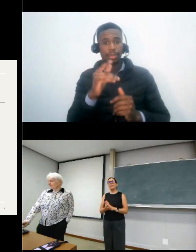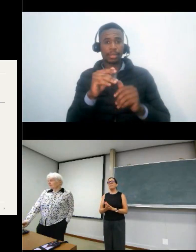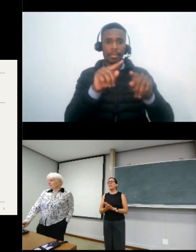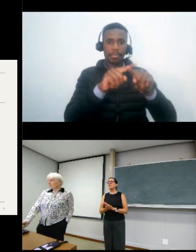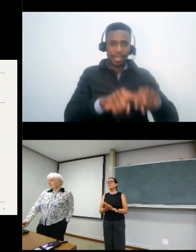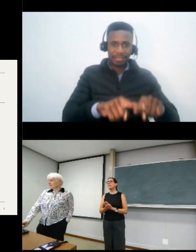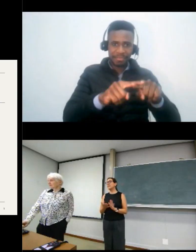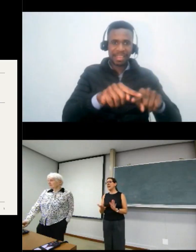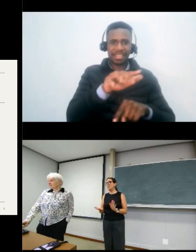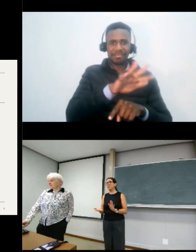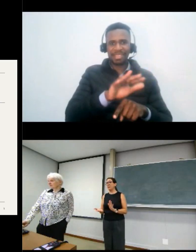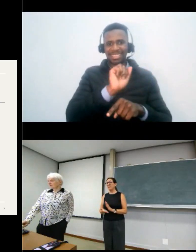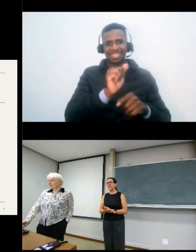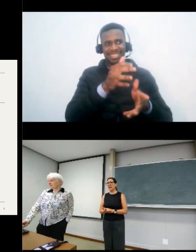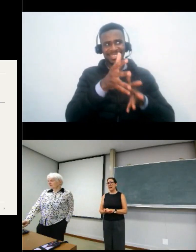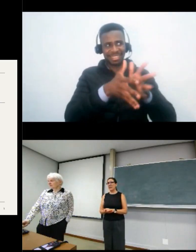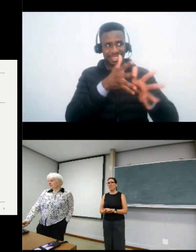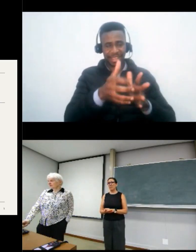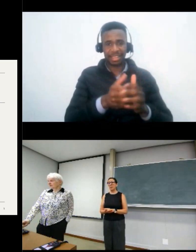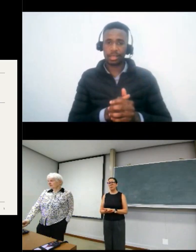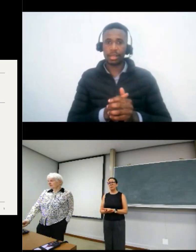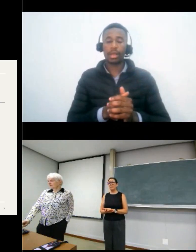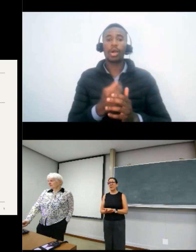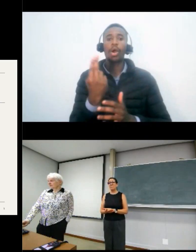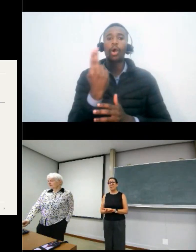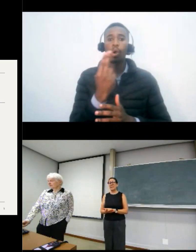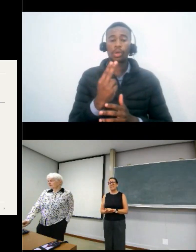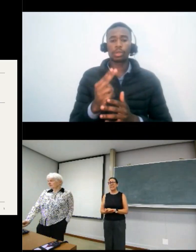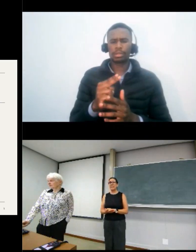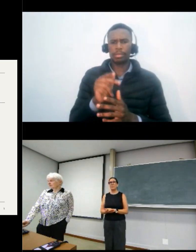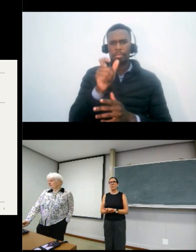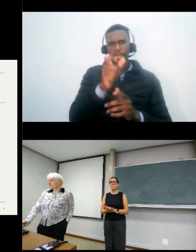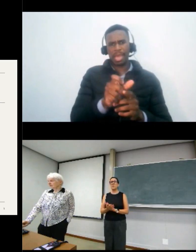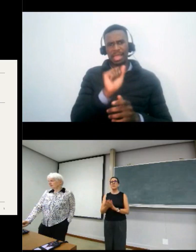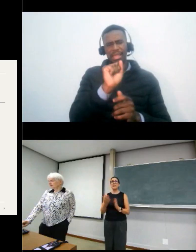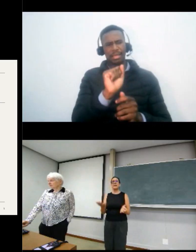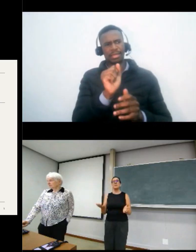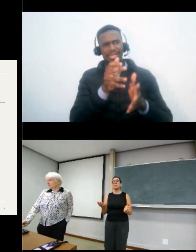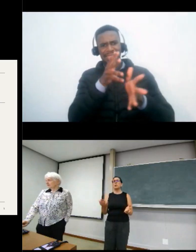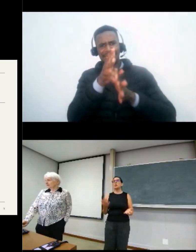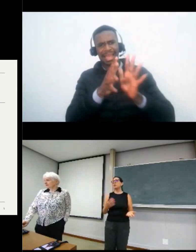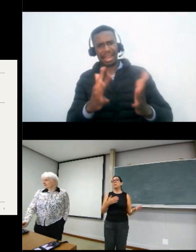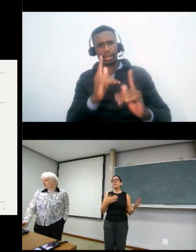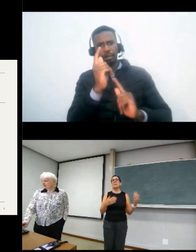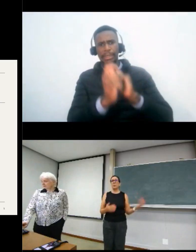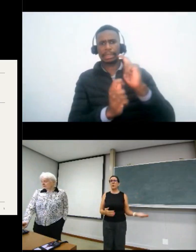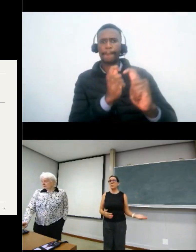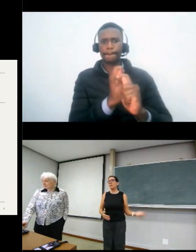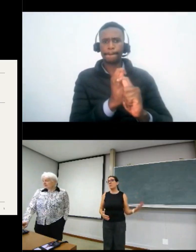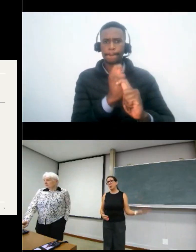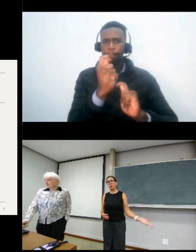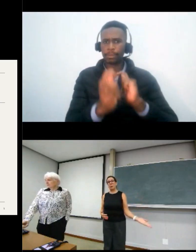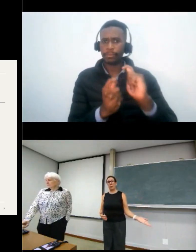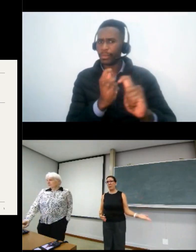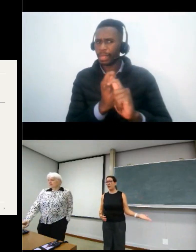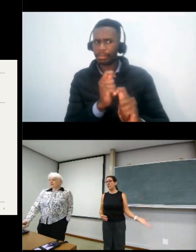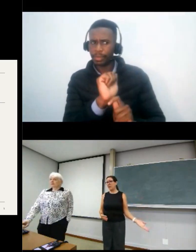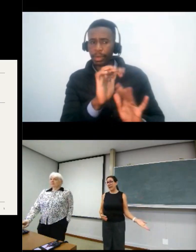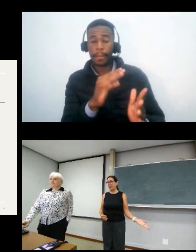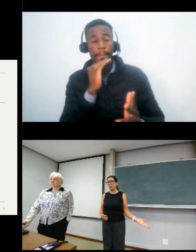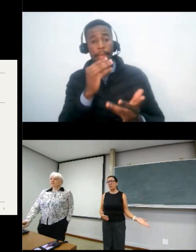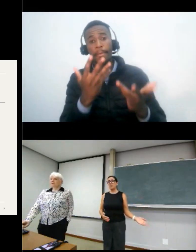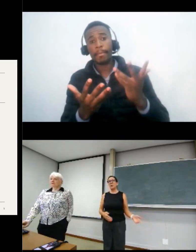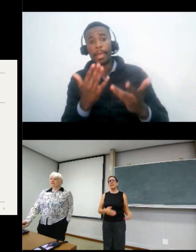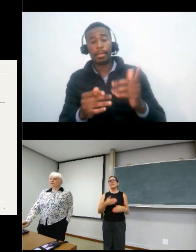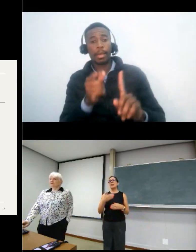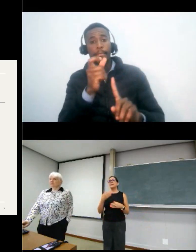have variation in the type of signer you elicit data from. So signers who were exposed from birth to